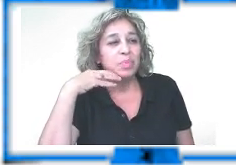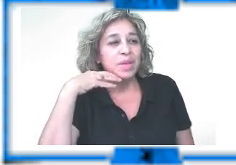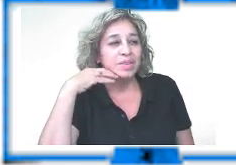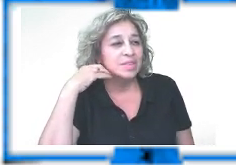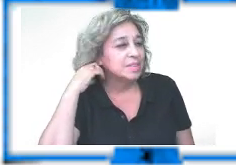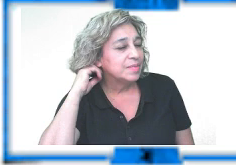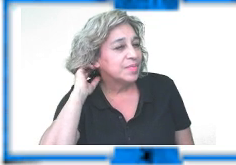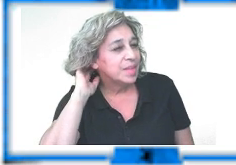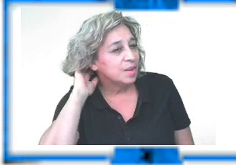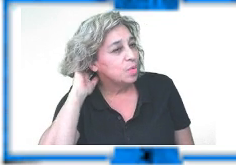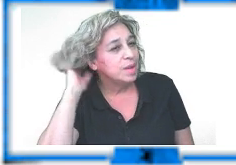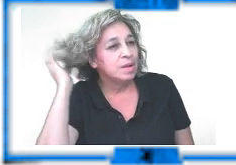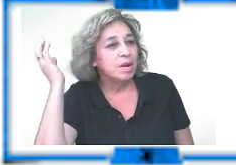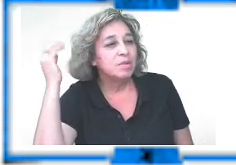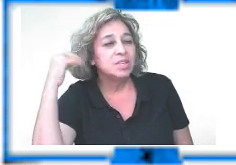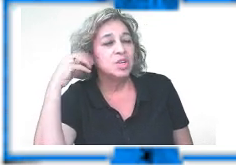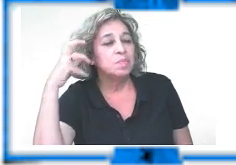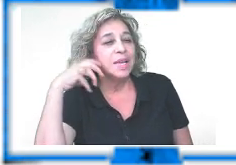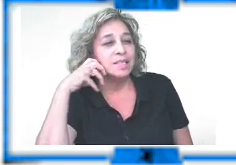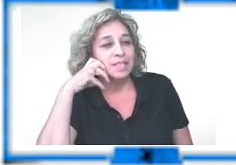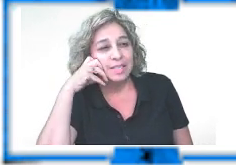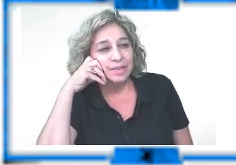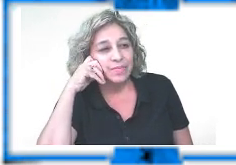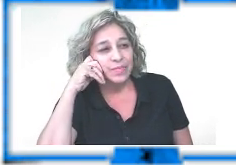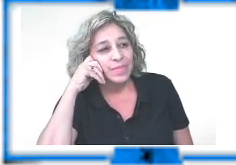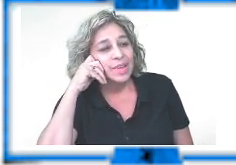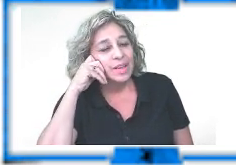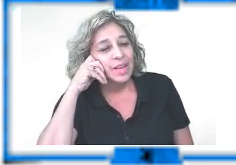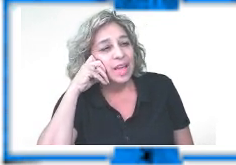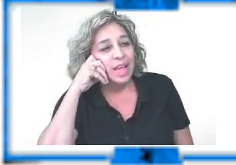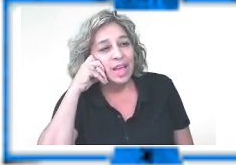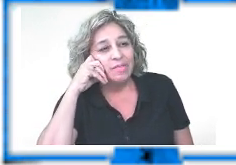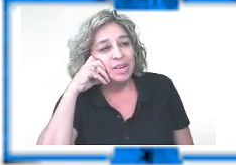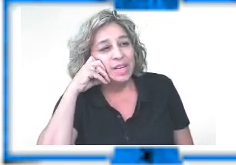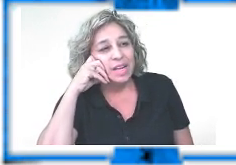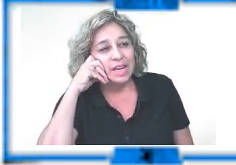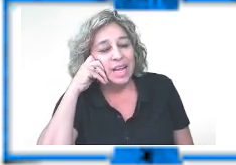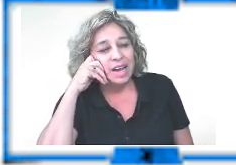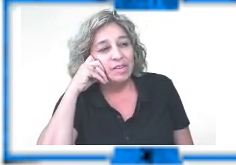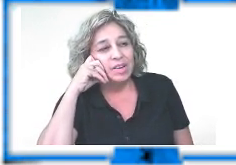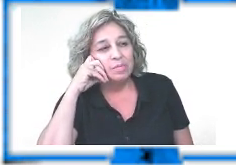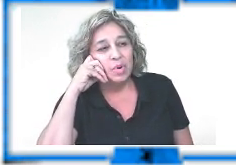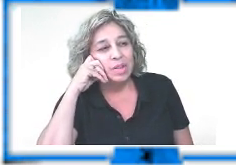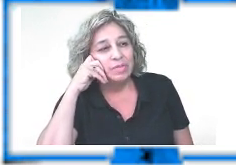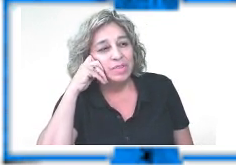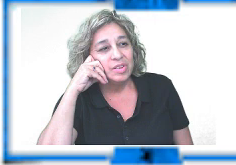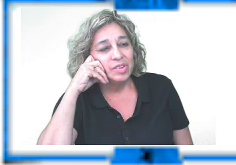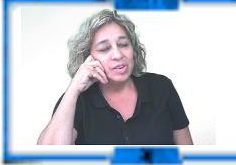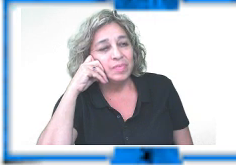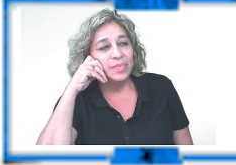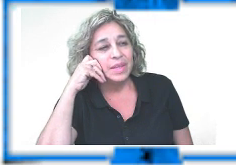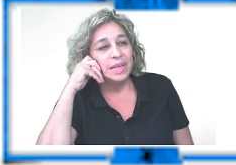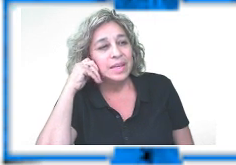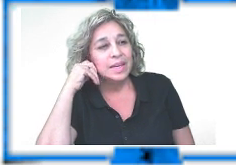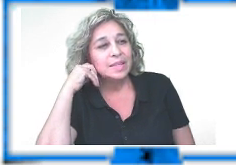be brothers. We are so mixed every day now and more in the